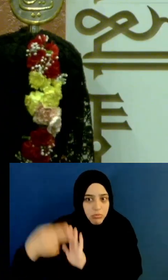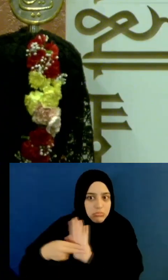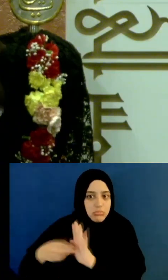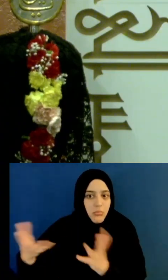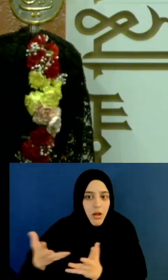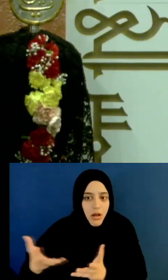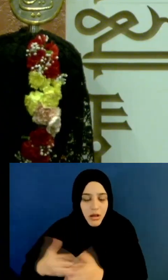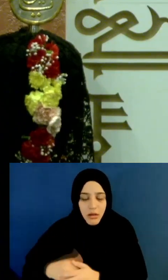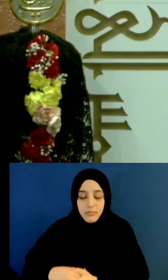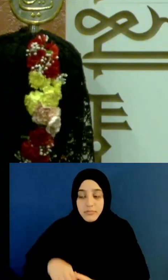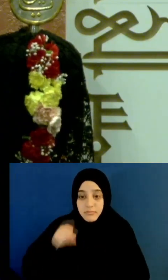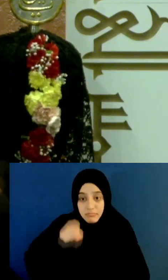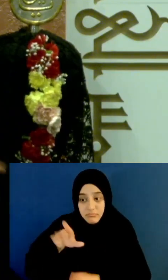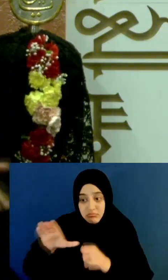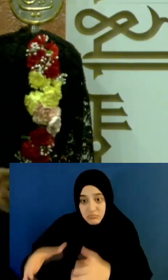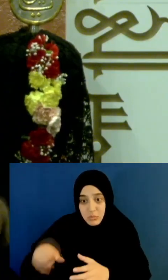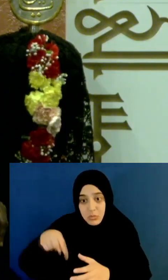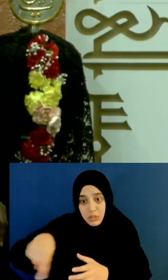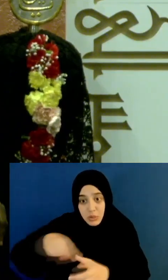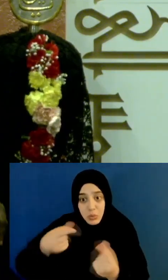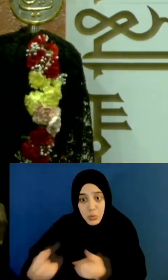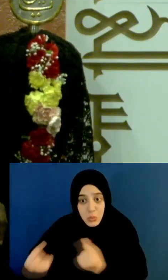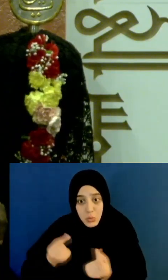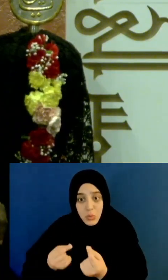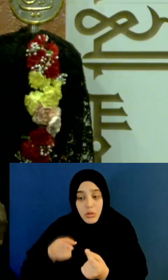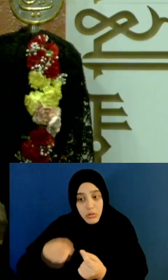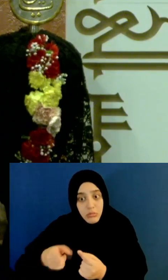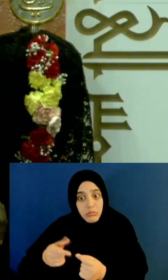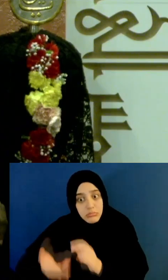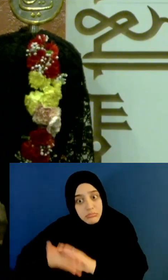do and uphold is your identity.